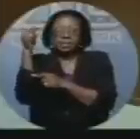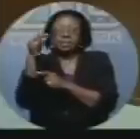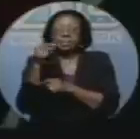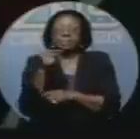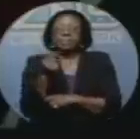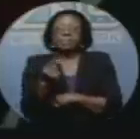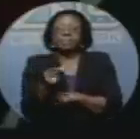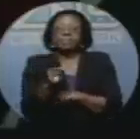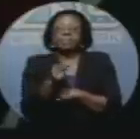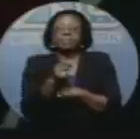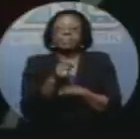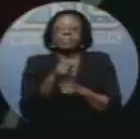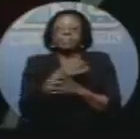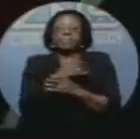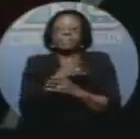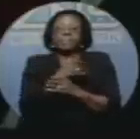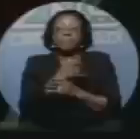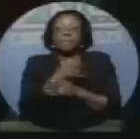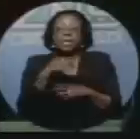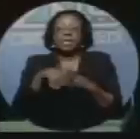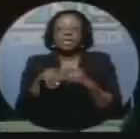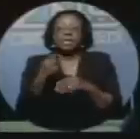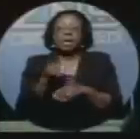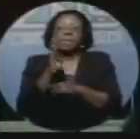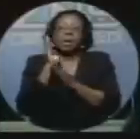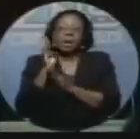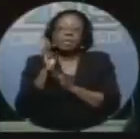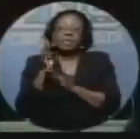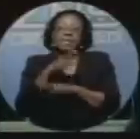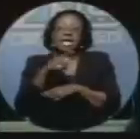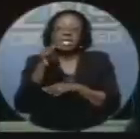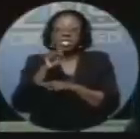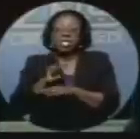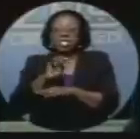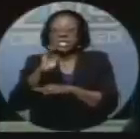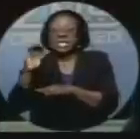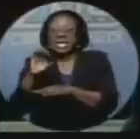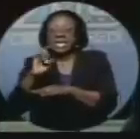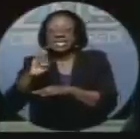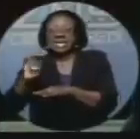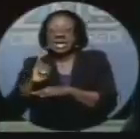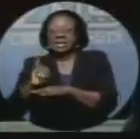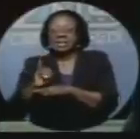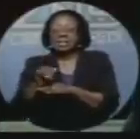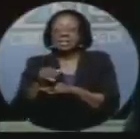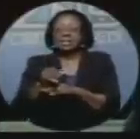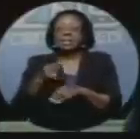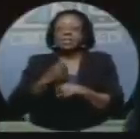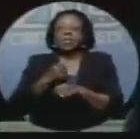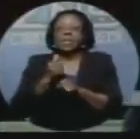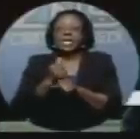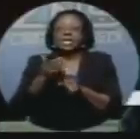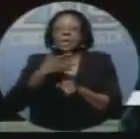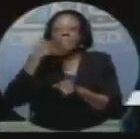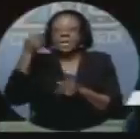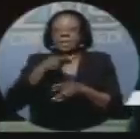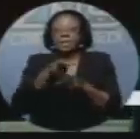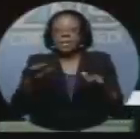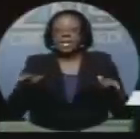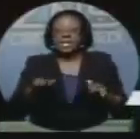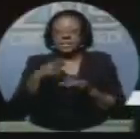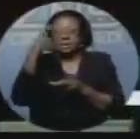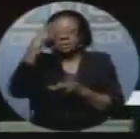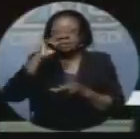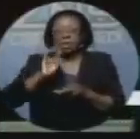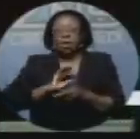the partnership to make the Bahamas and the Turks and Caicos Islands a better place for all of us to